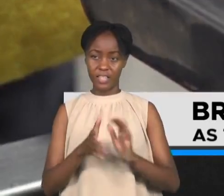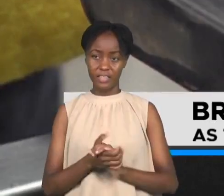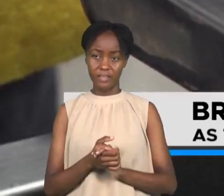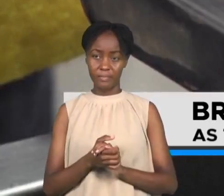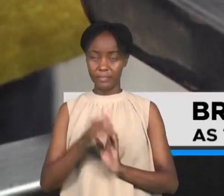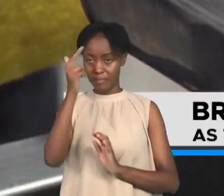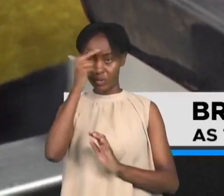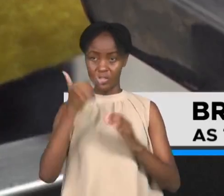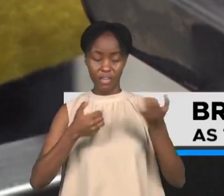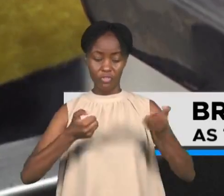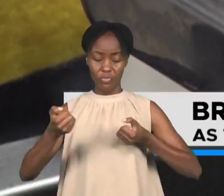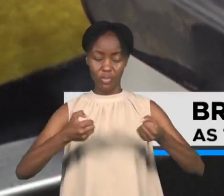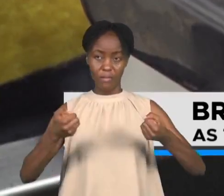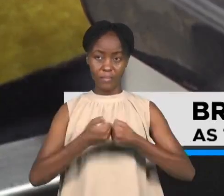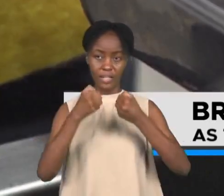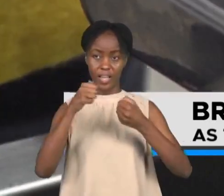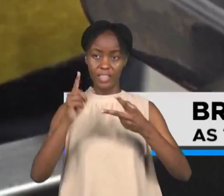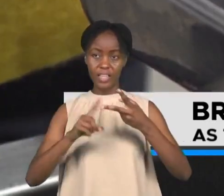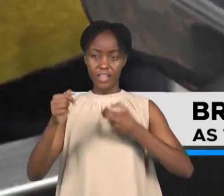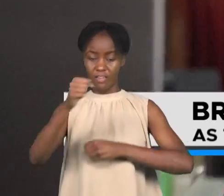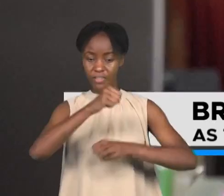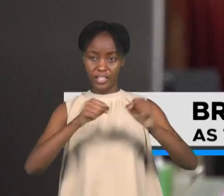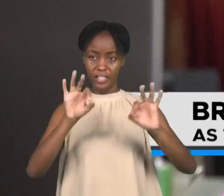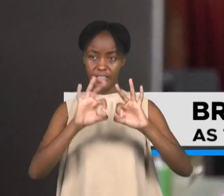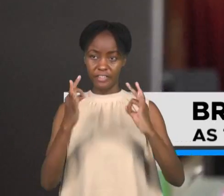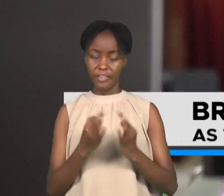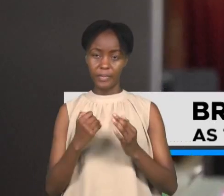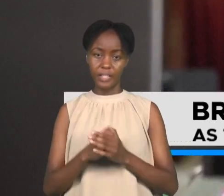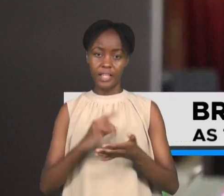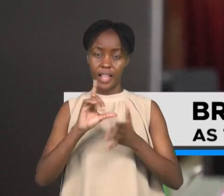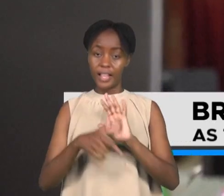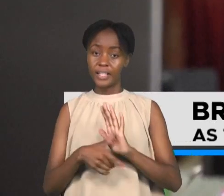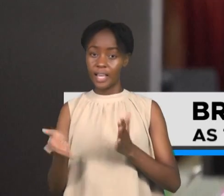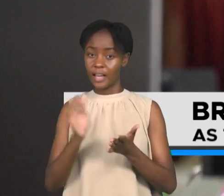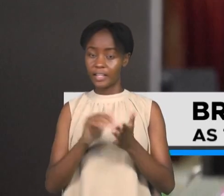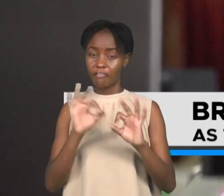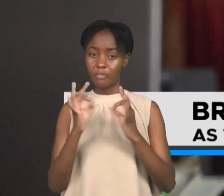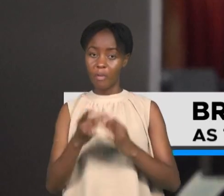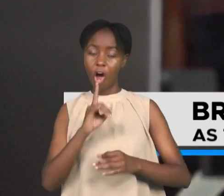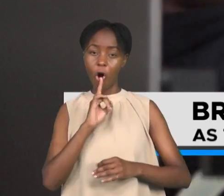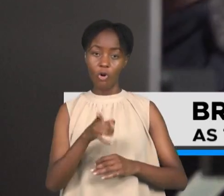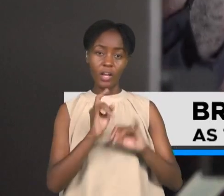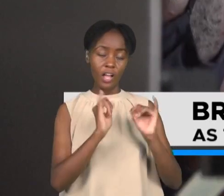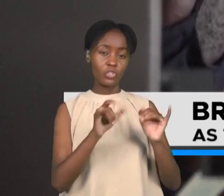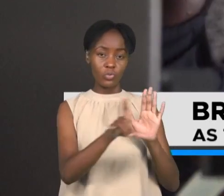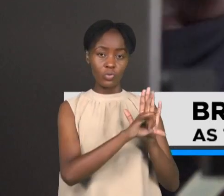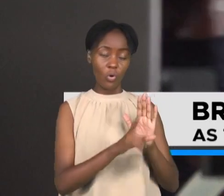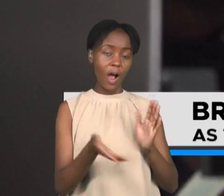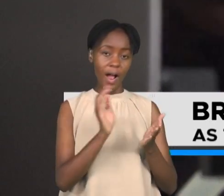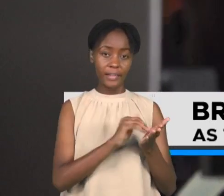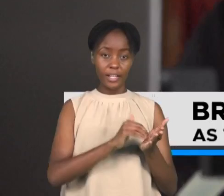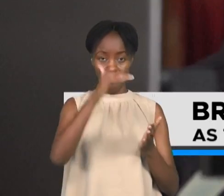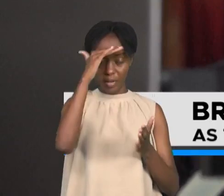accidents, fights and other family violence. And the country did not hesitate to reimpose this measure in the face of the second wave at the end of